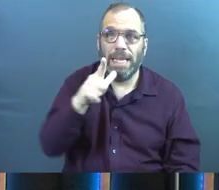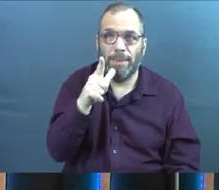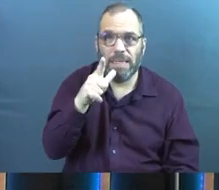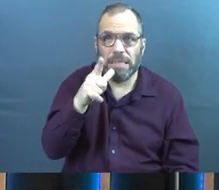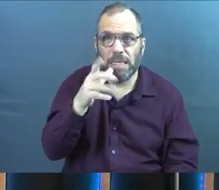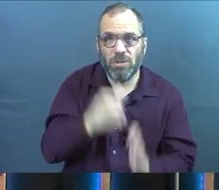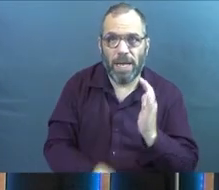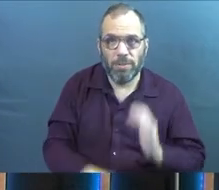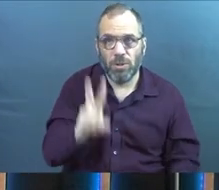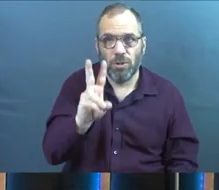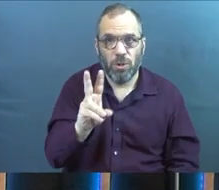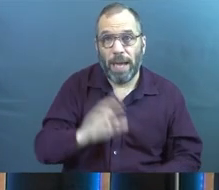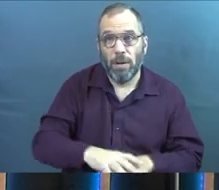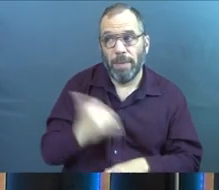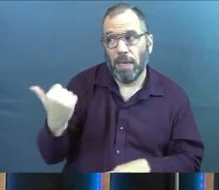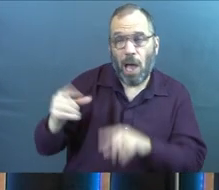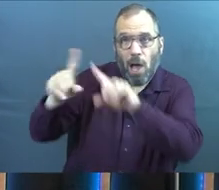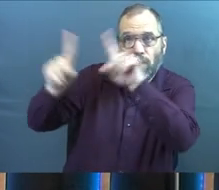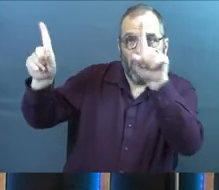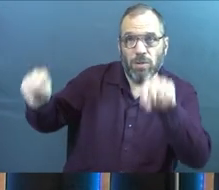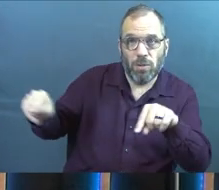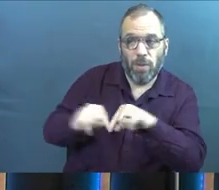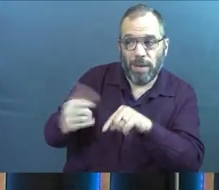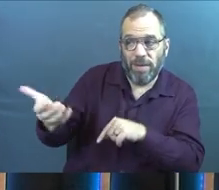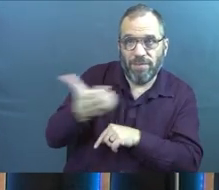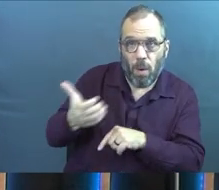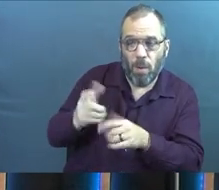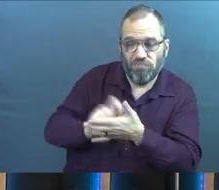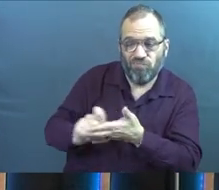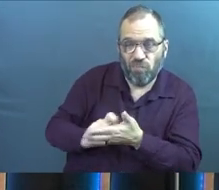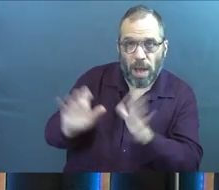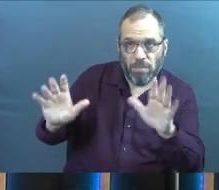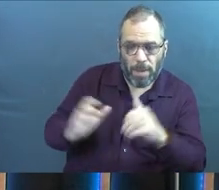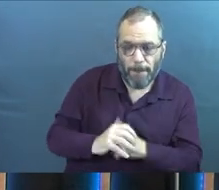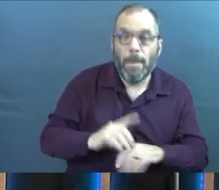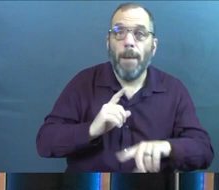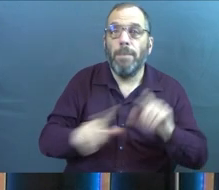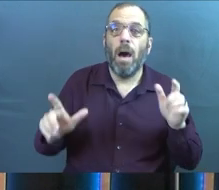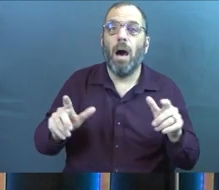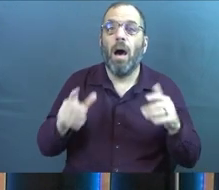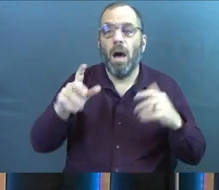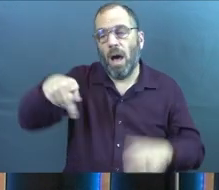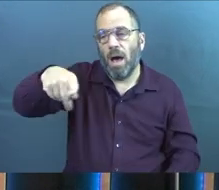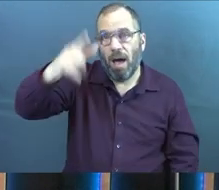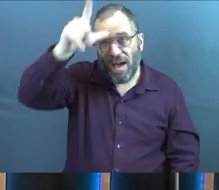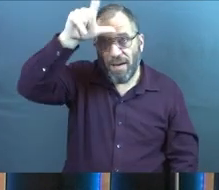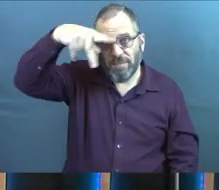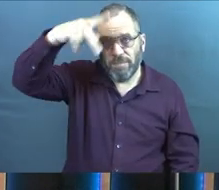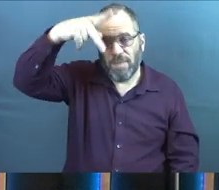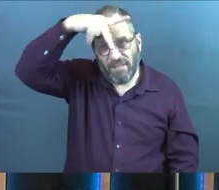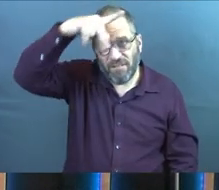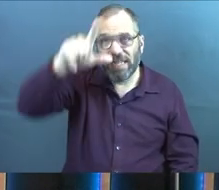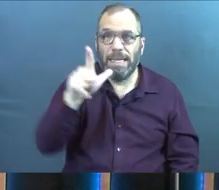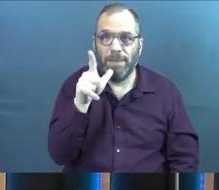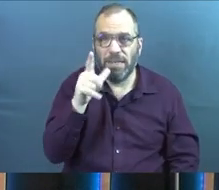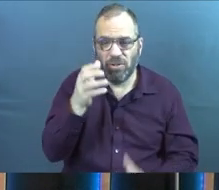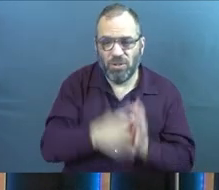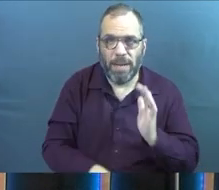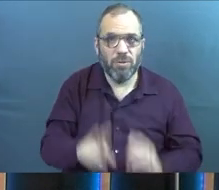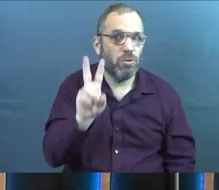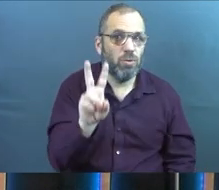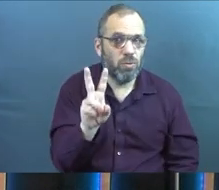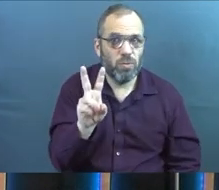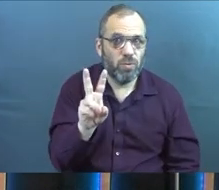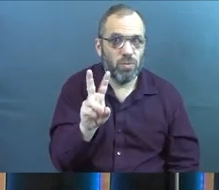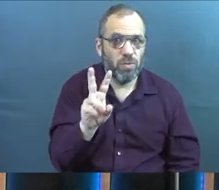on the screen as well. And then your phone or however you want to do it, take some notes on this. But we're going to go through Philippians 2, and we're going to be jumping around a little bit. So we'll go to Philippians